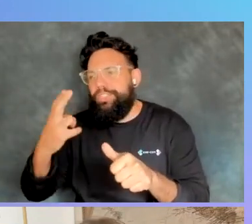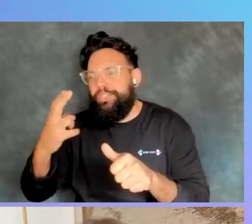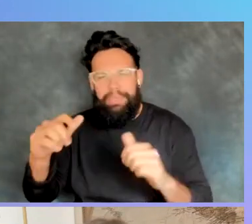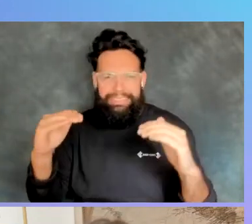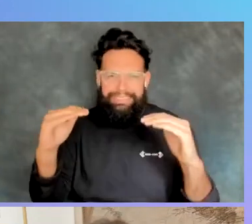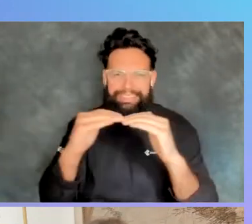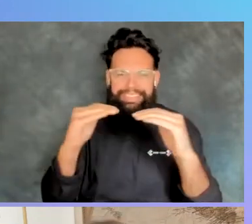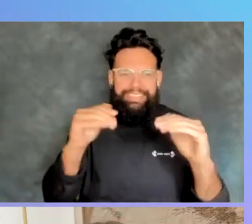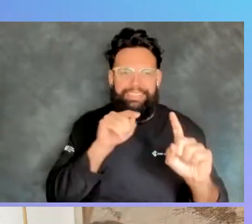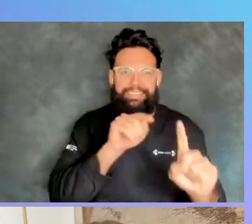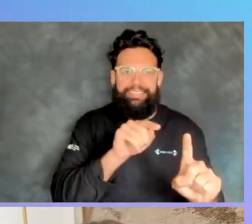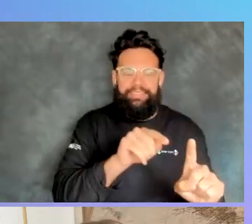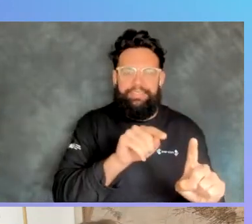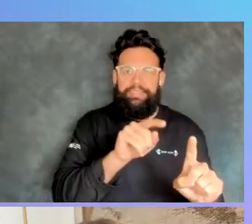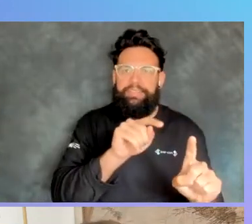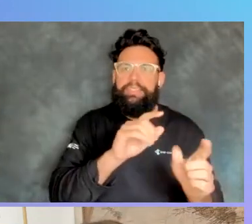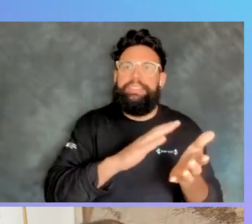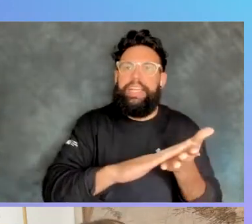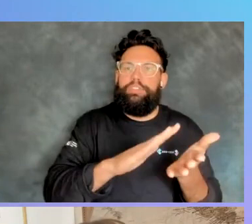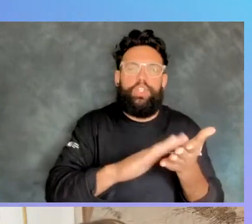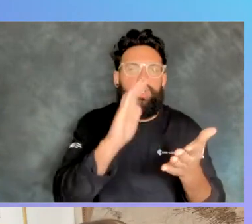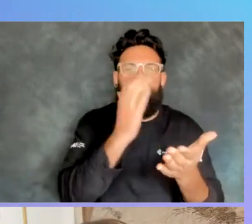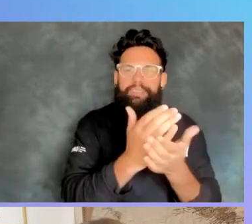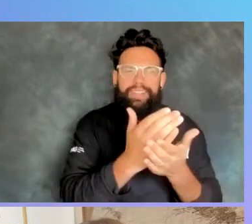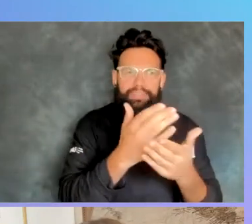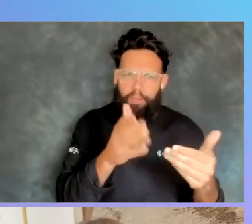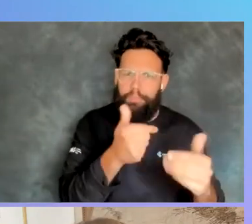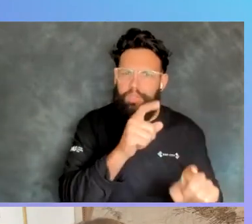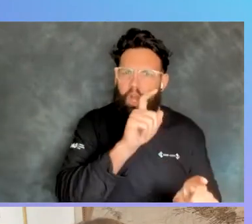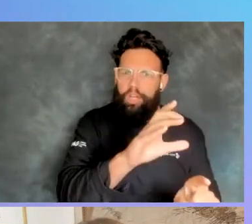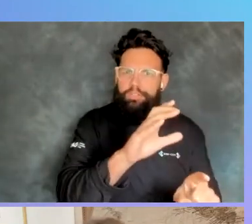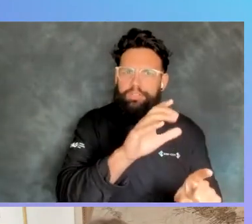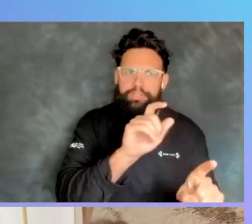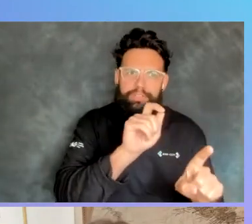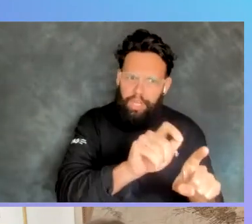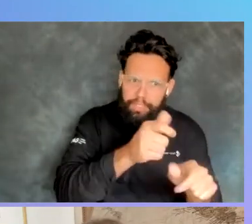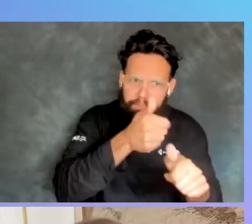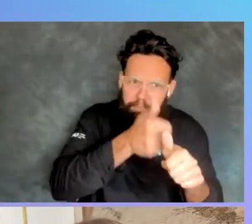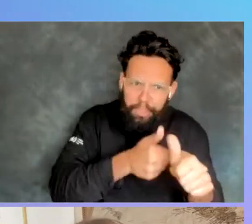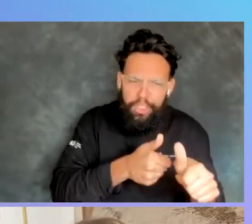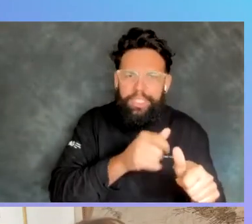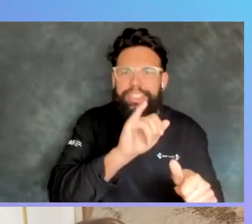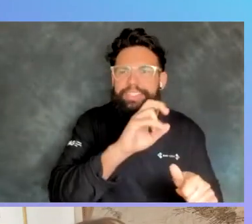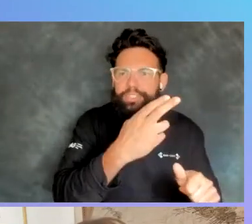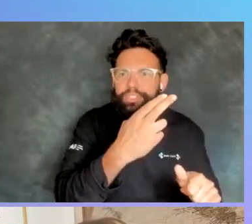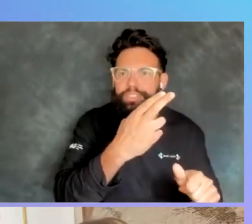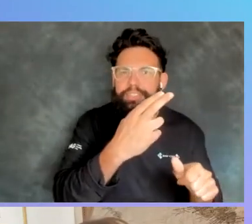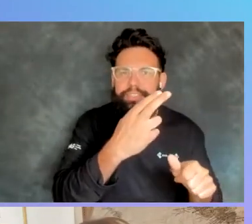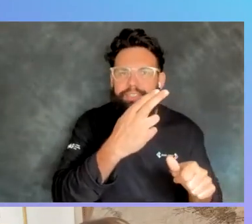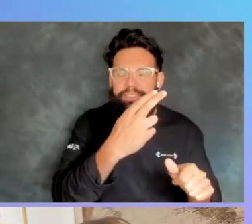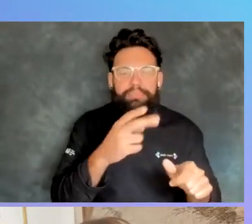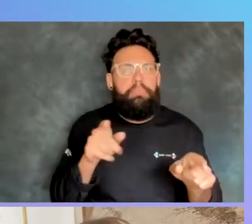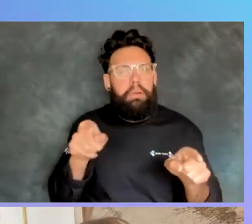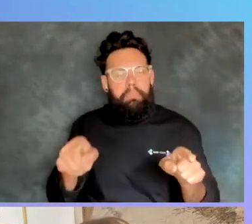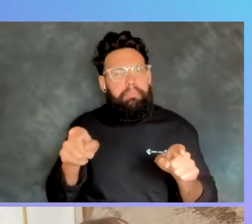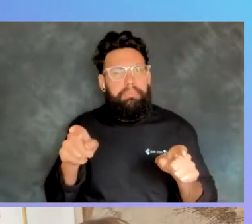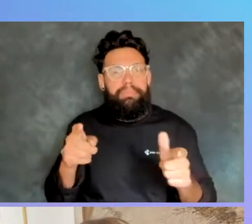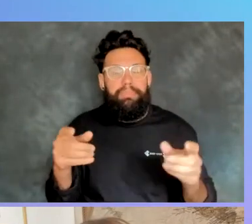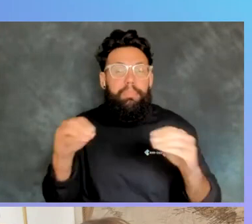inch. But of course, like more tactile options are always a good thing, and everything is always changing.